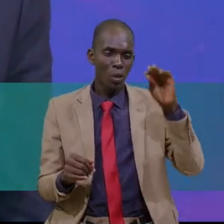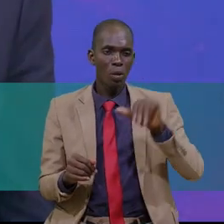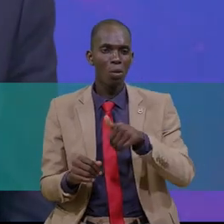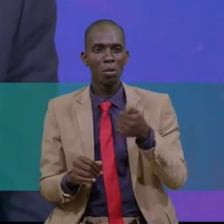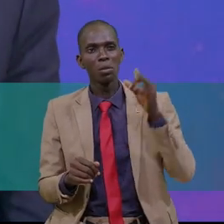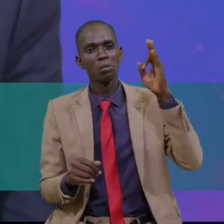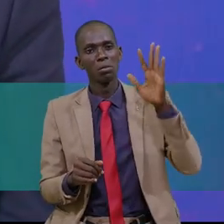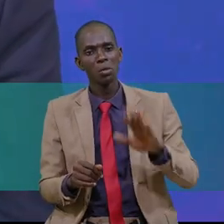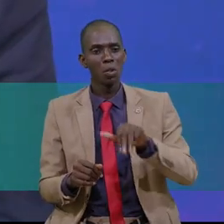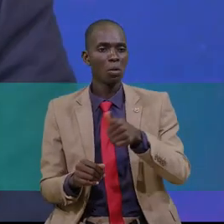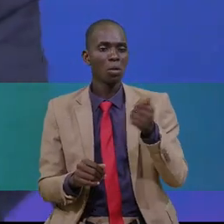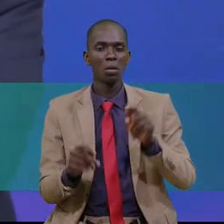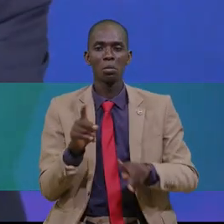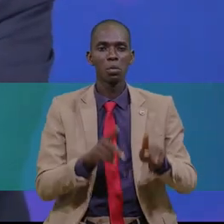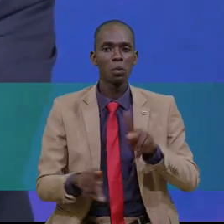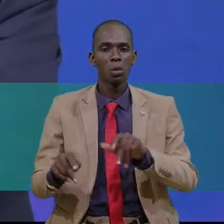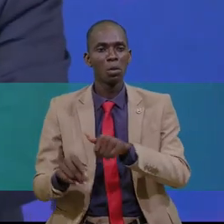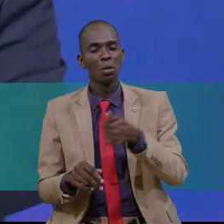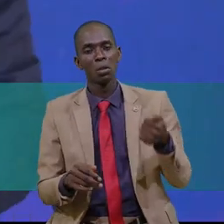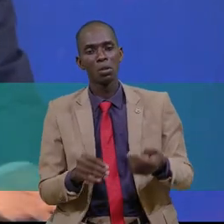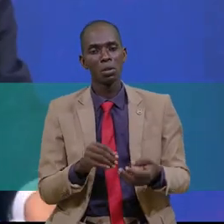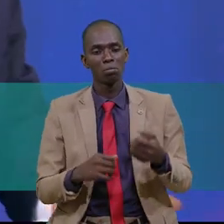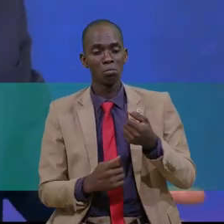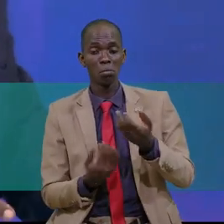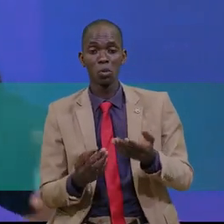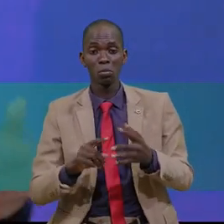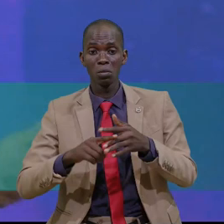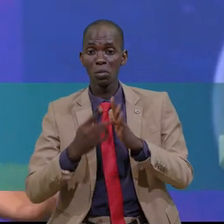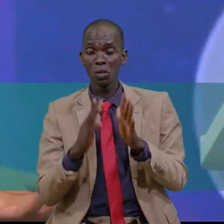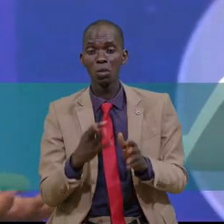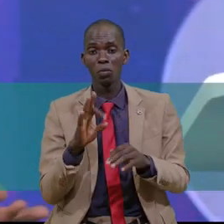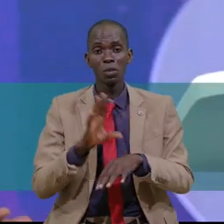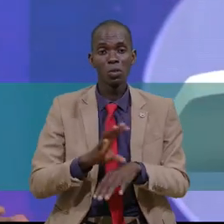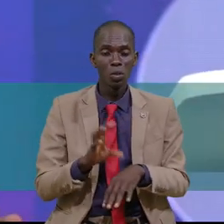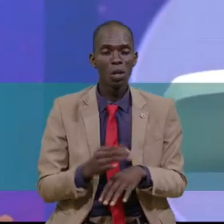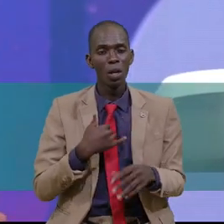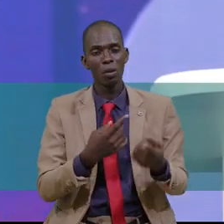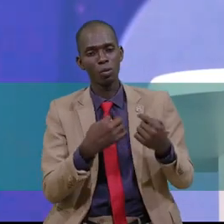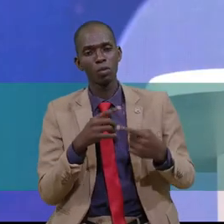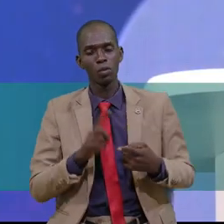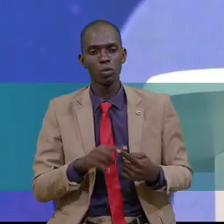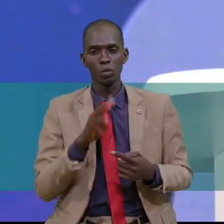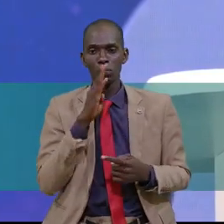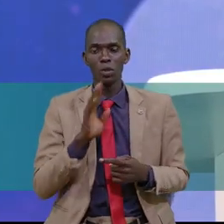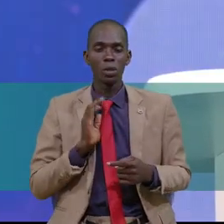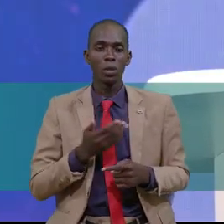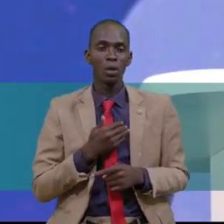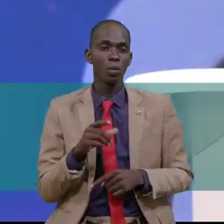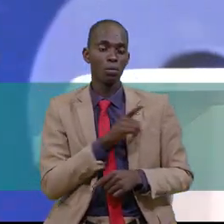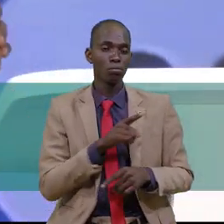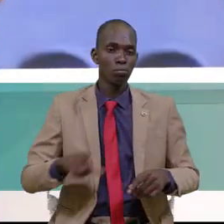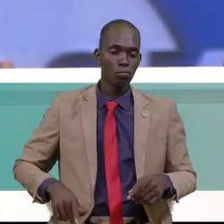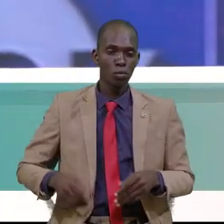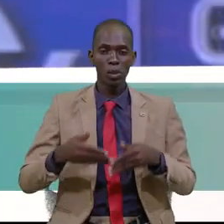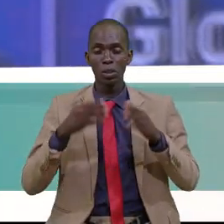other people, other founders have been our Lord, but now we yield ourselves to you as the only Lord.